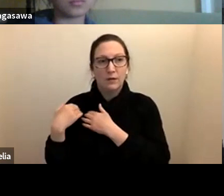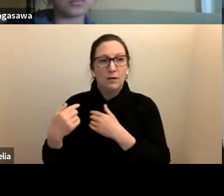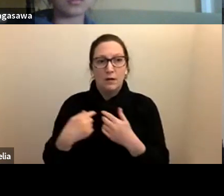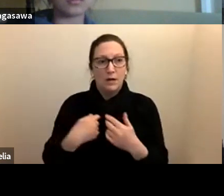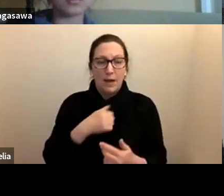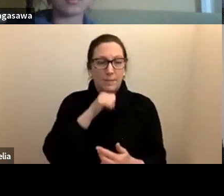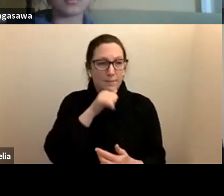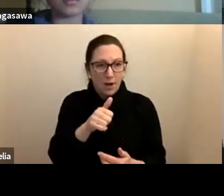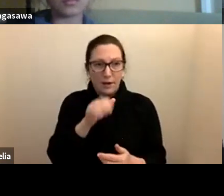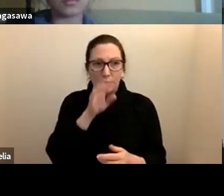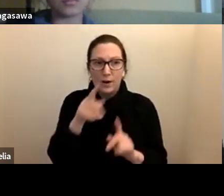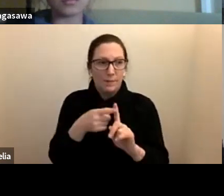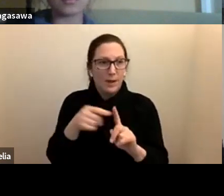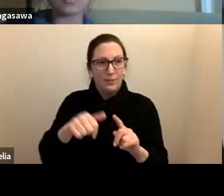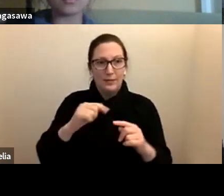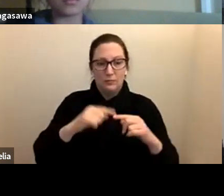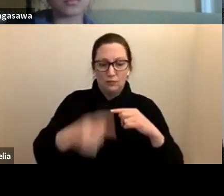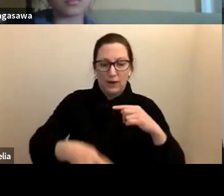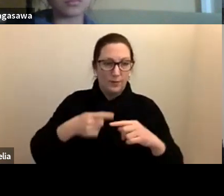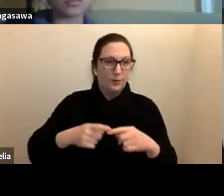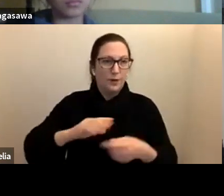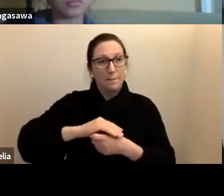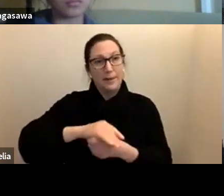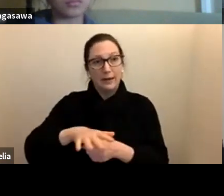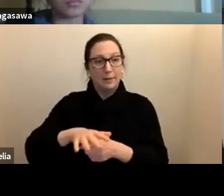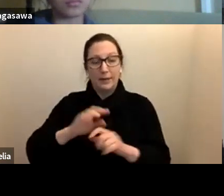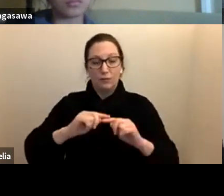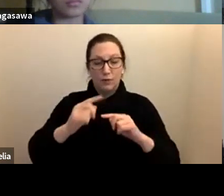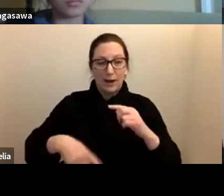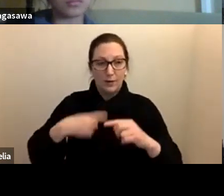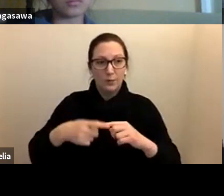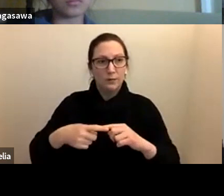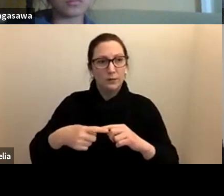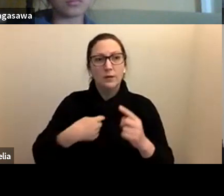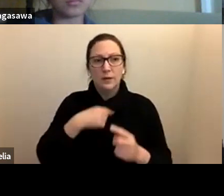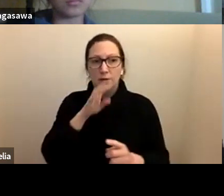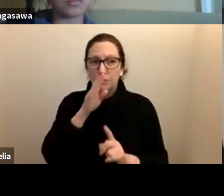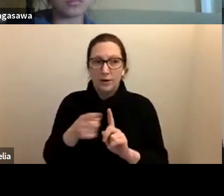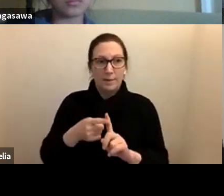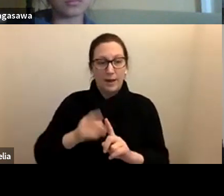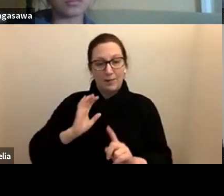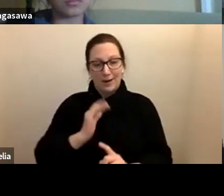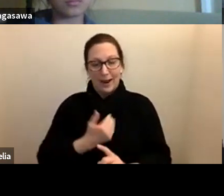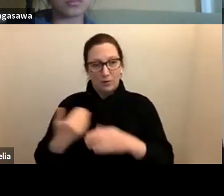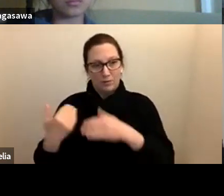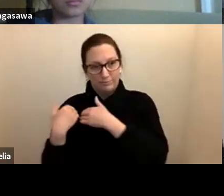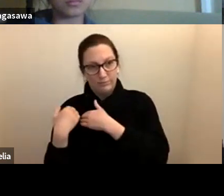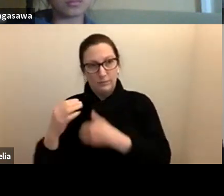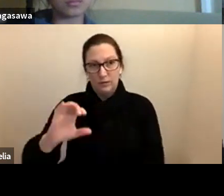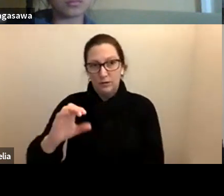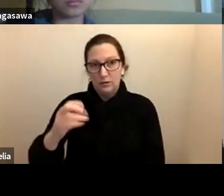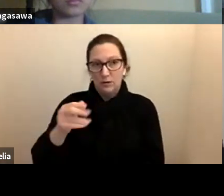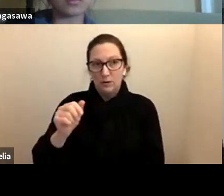for this round, the pandemic year round. I'm talking about the charge, which I assume stems from